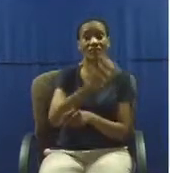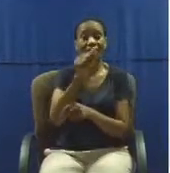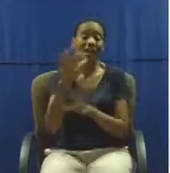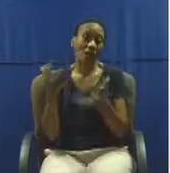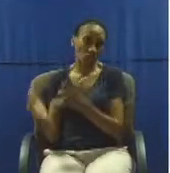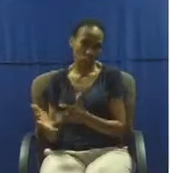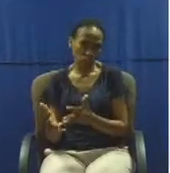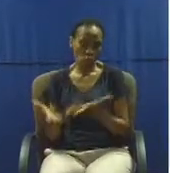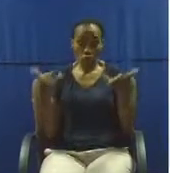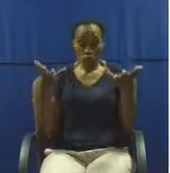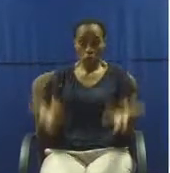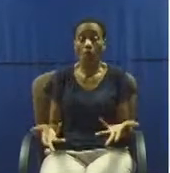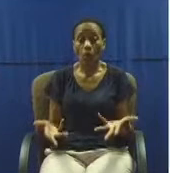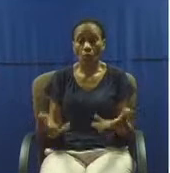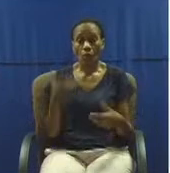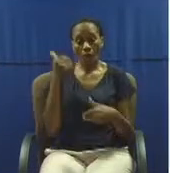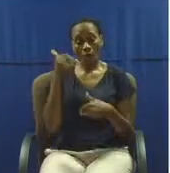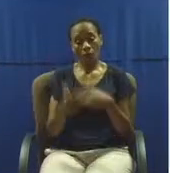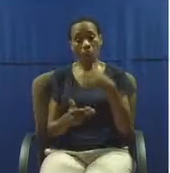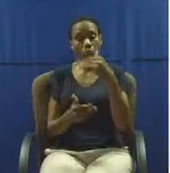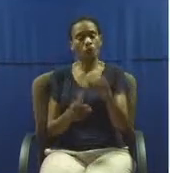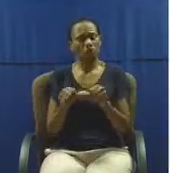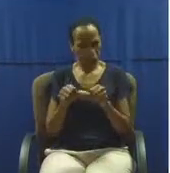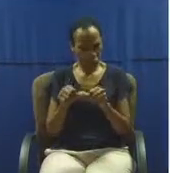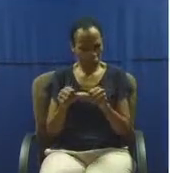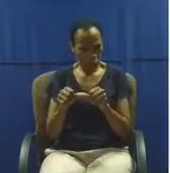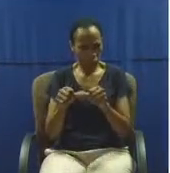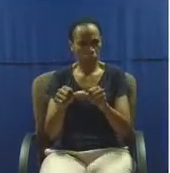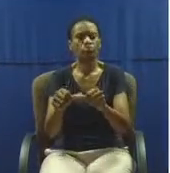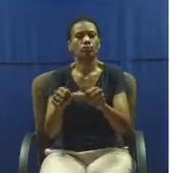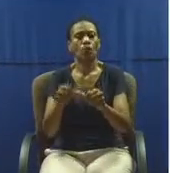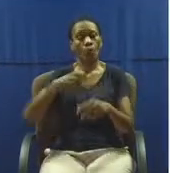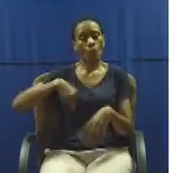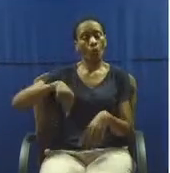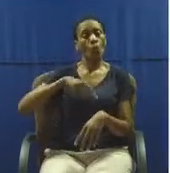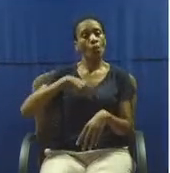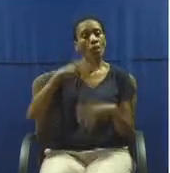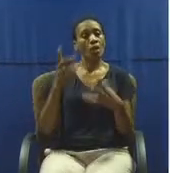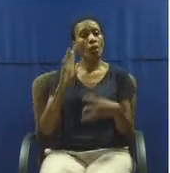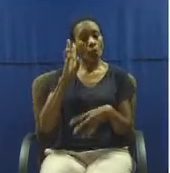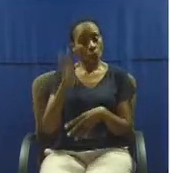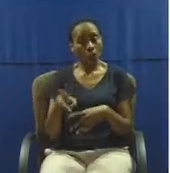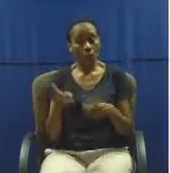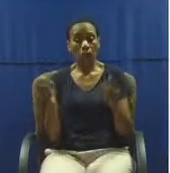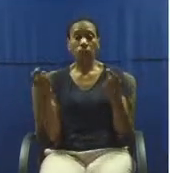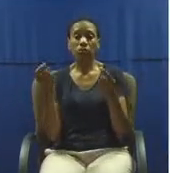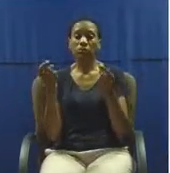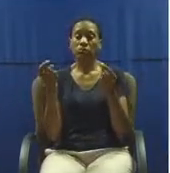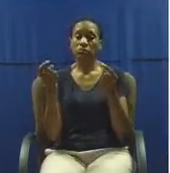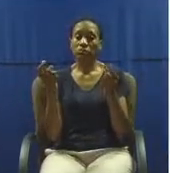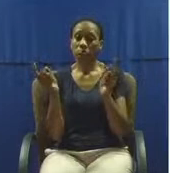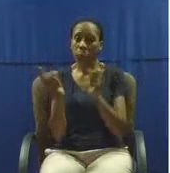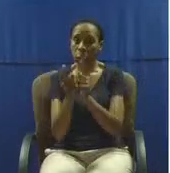process is underway. We are going to be talking quite